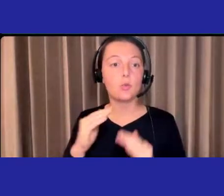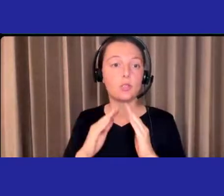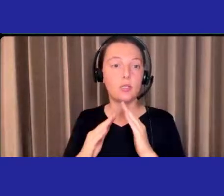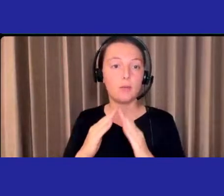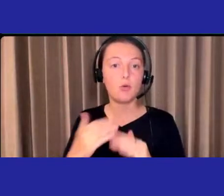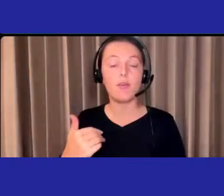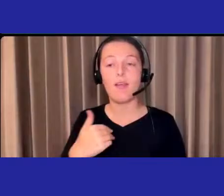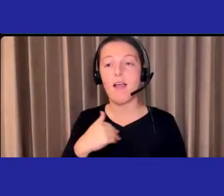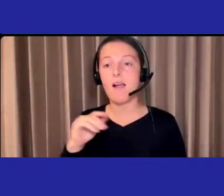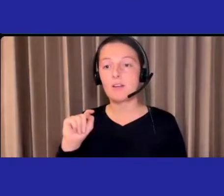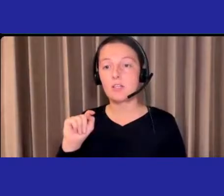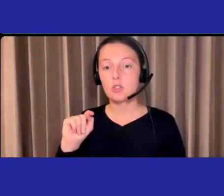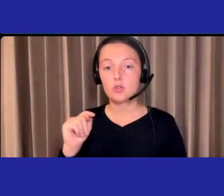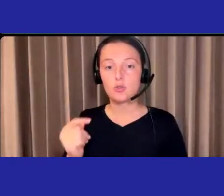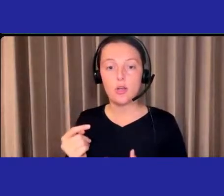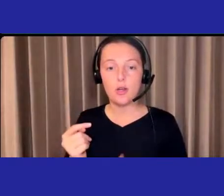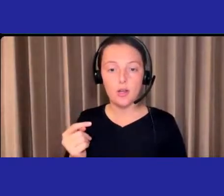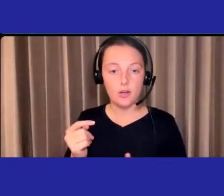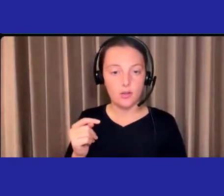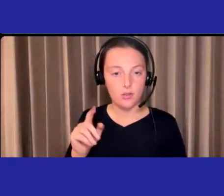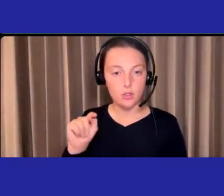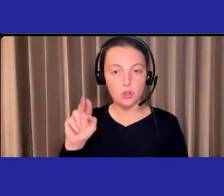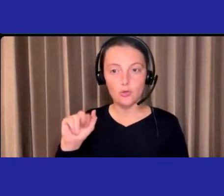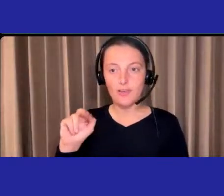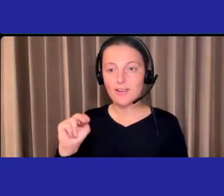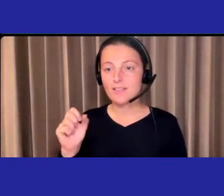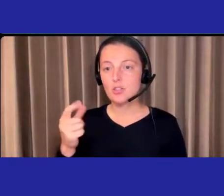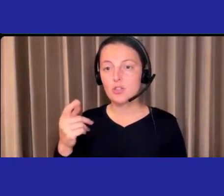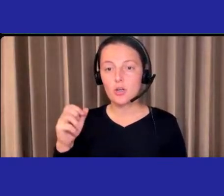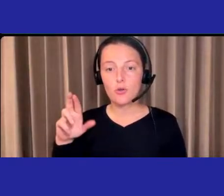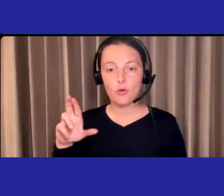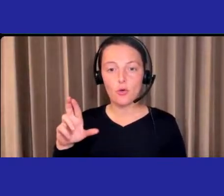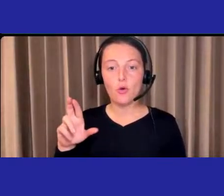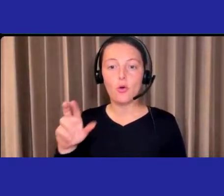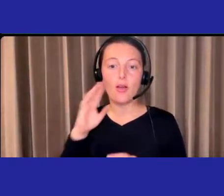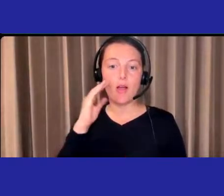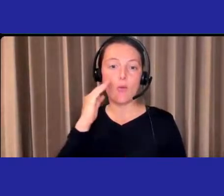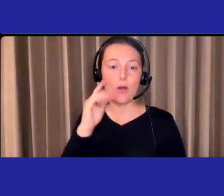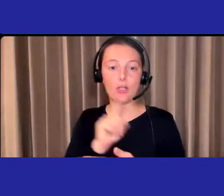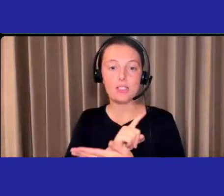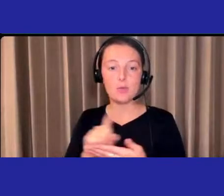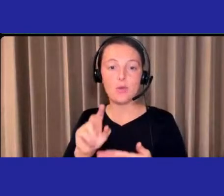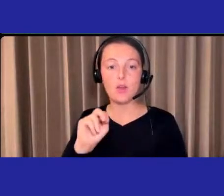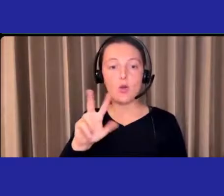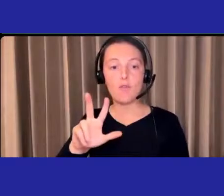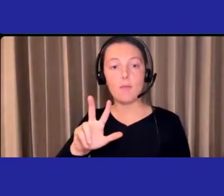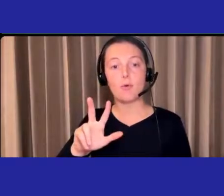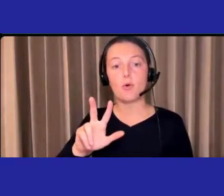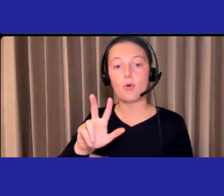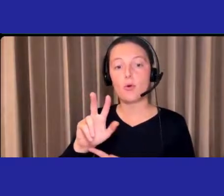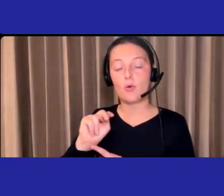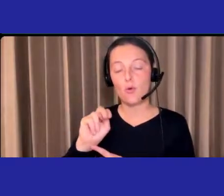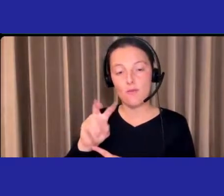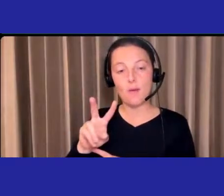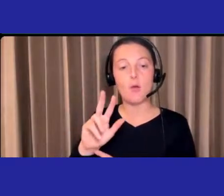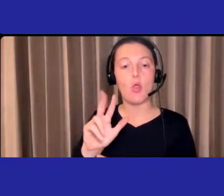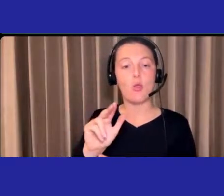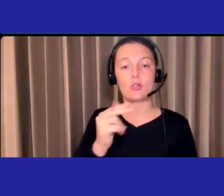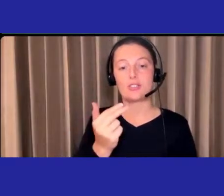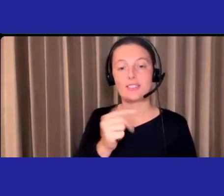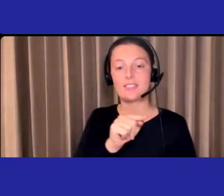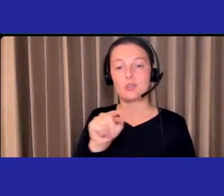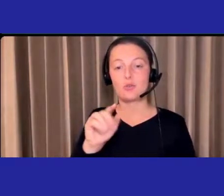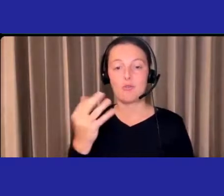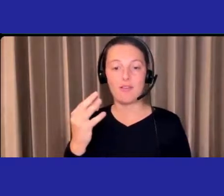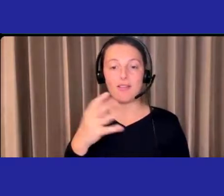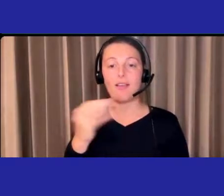Transgender Awareness Week, November 13th to the 19th, and Transgender Awareness Month throughout the month of November. In commemoration,